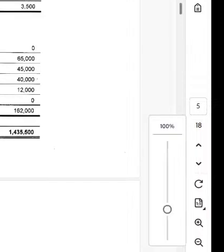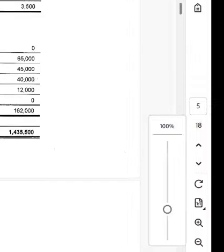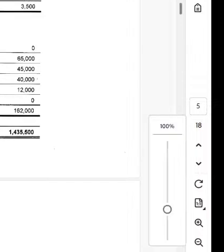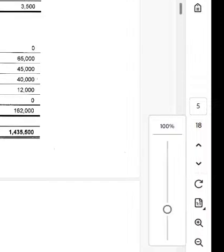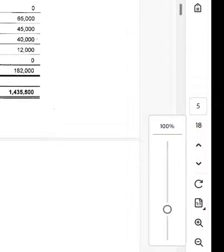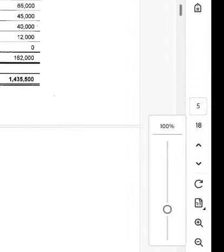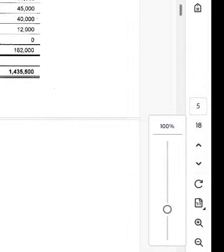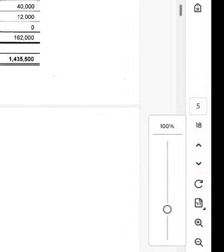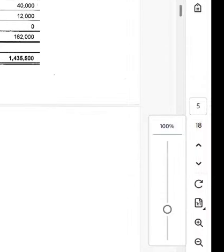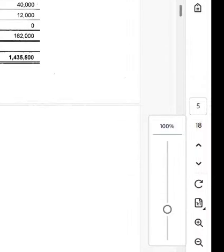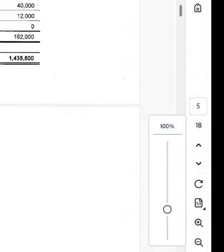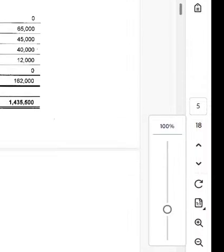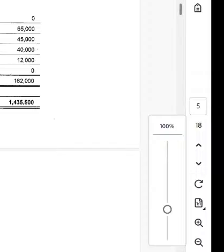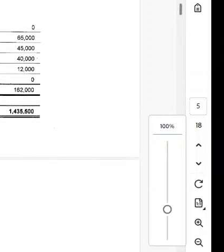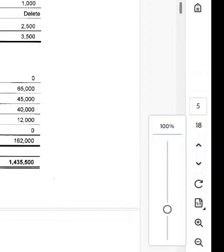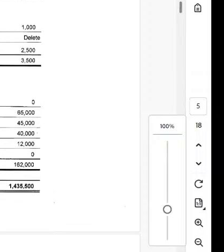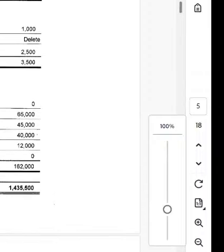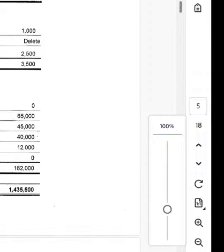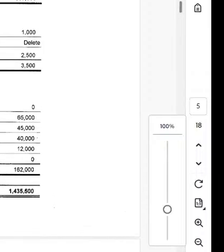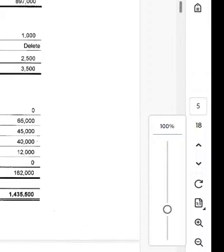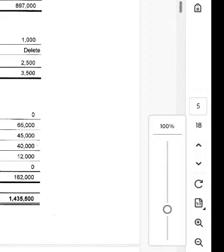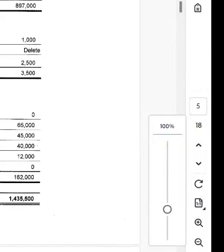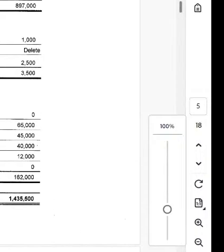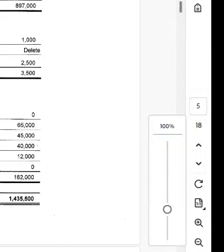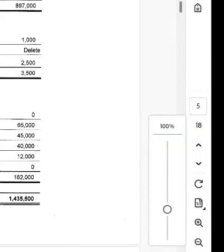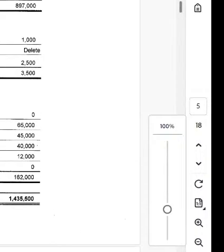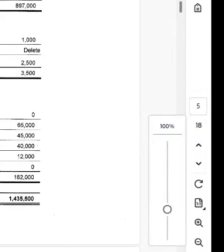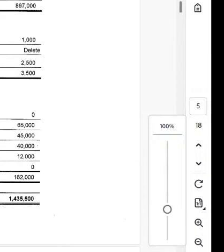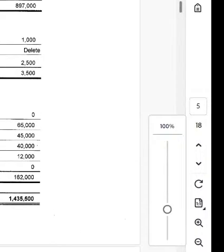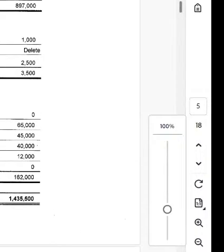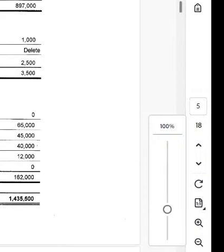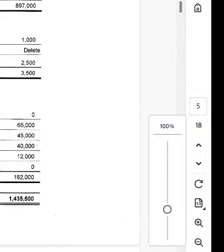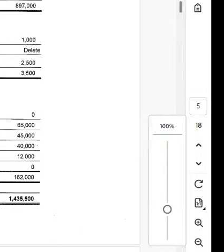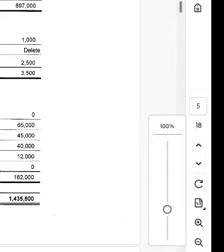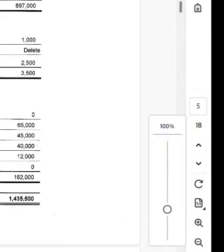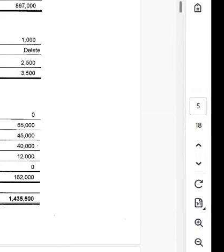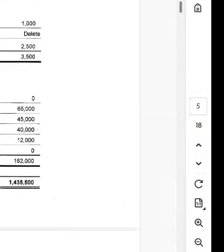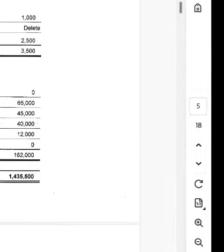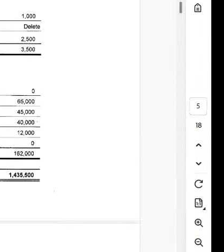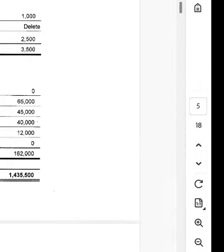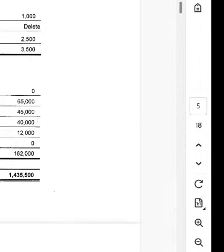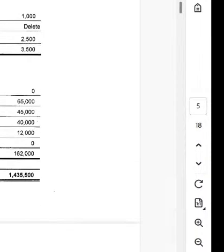6, like that. Okay. So we'll go to mayor and council.